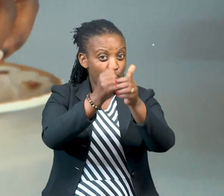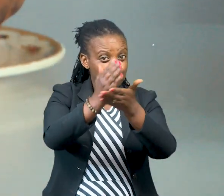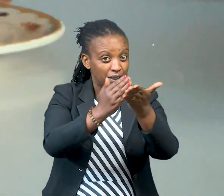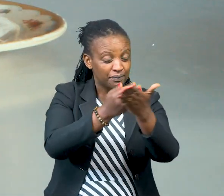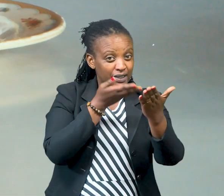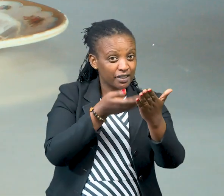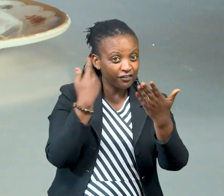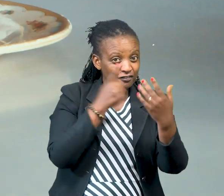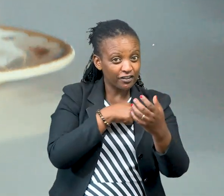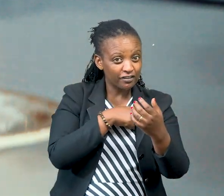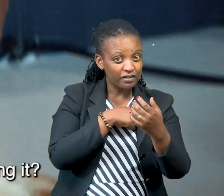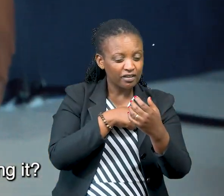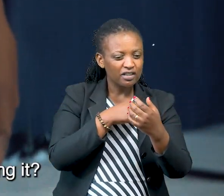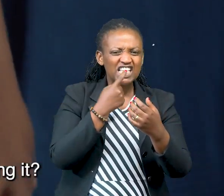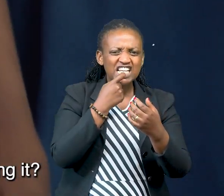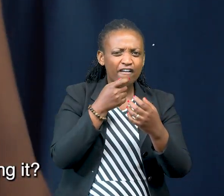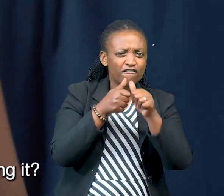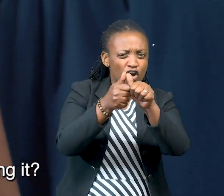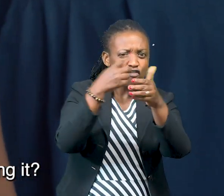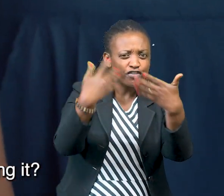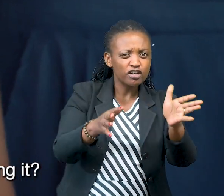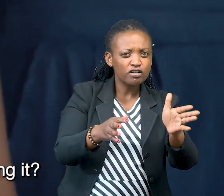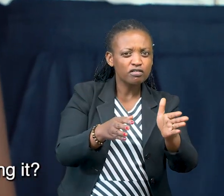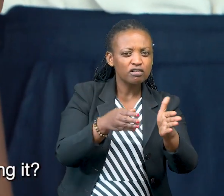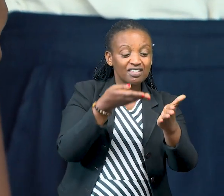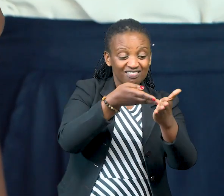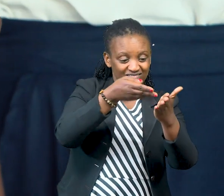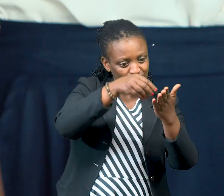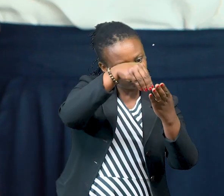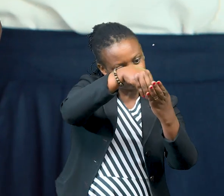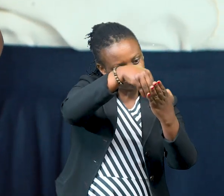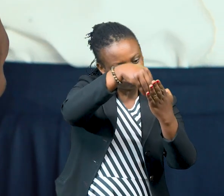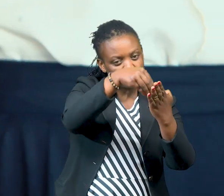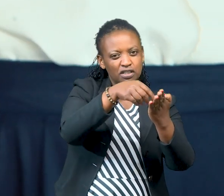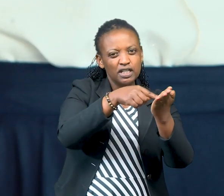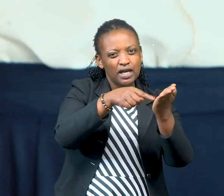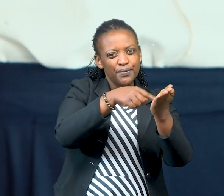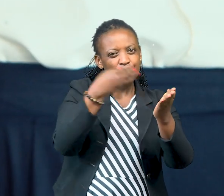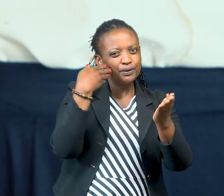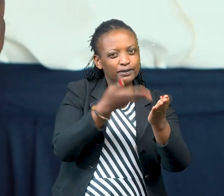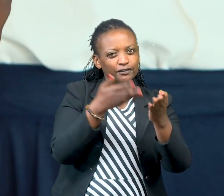Are you following this part here? This one, which is white. Are you following it? This one.